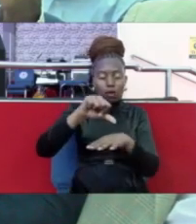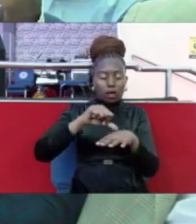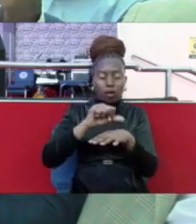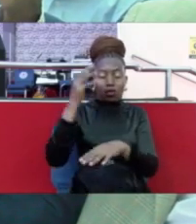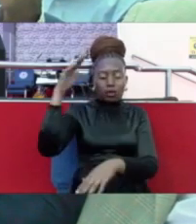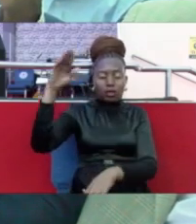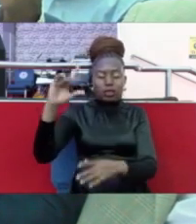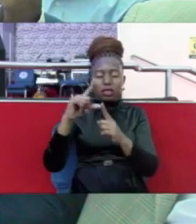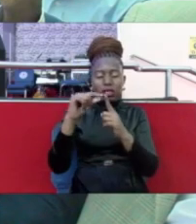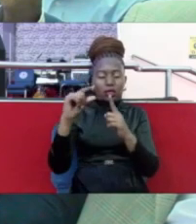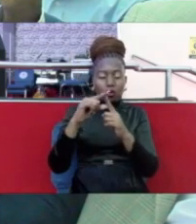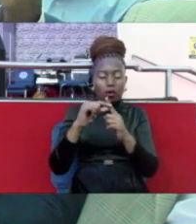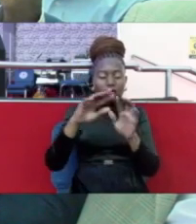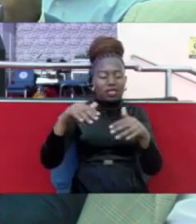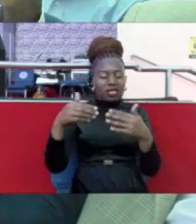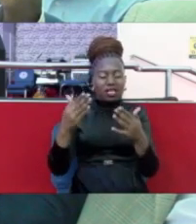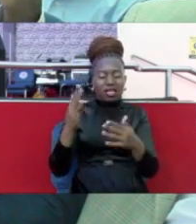Give him clarity of thought